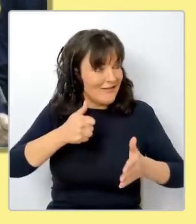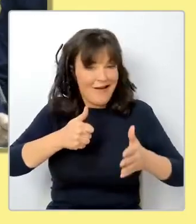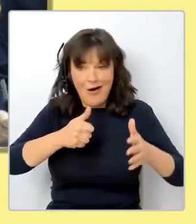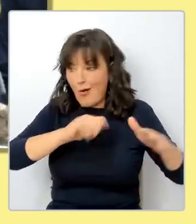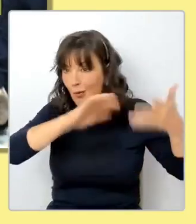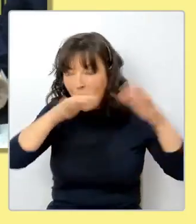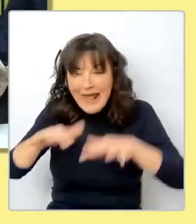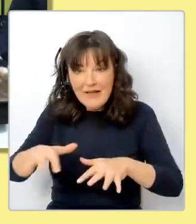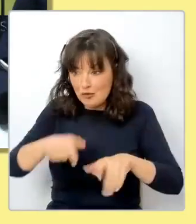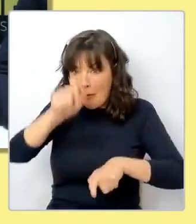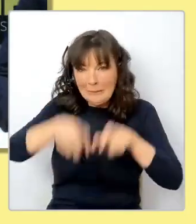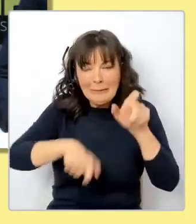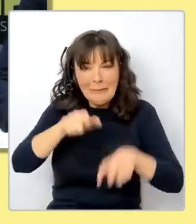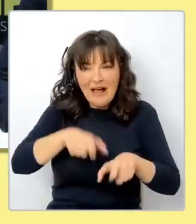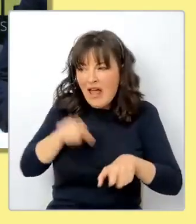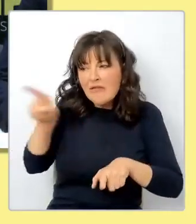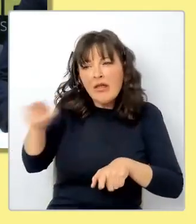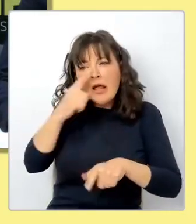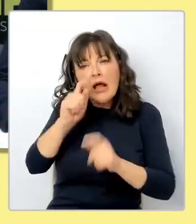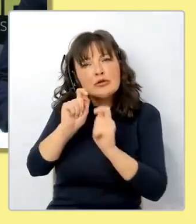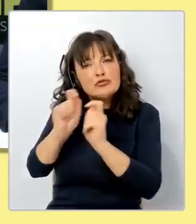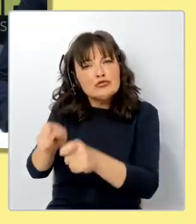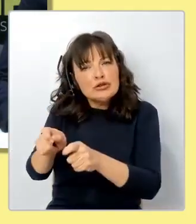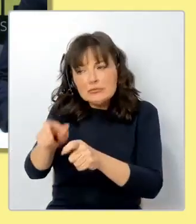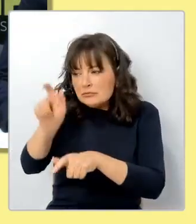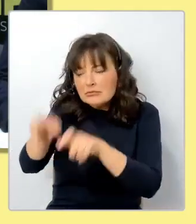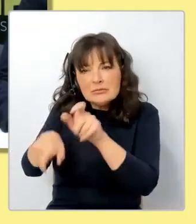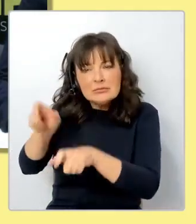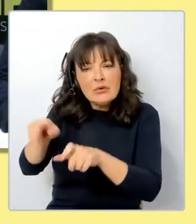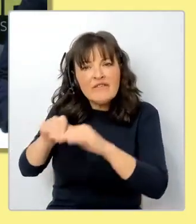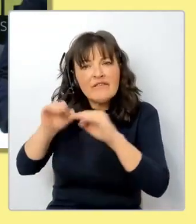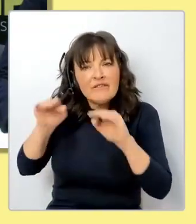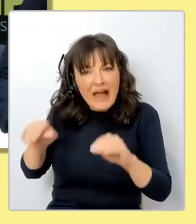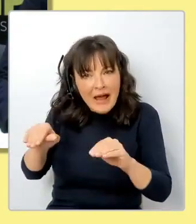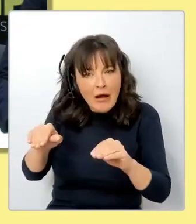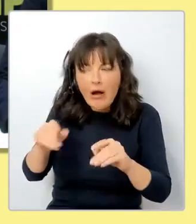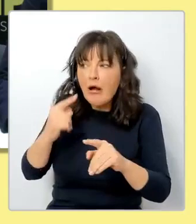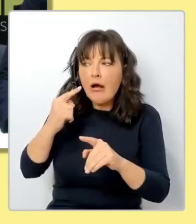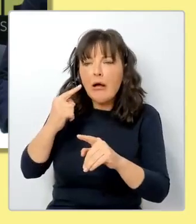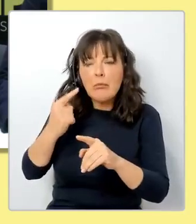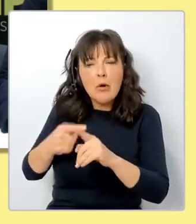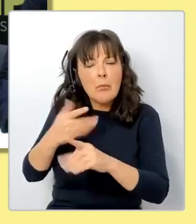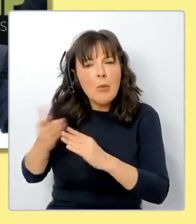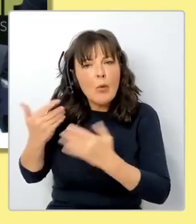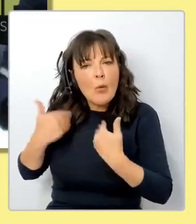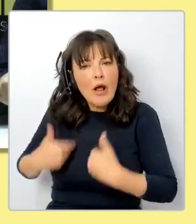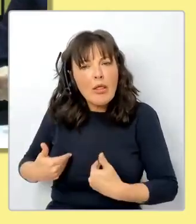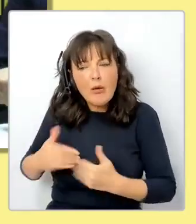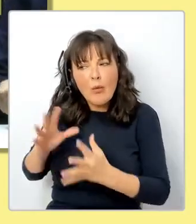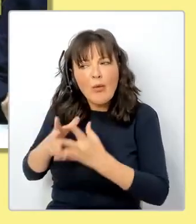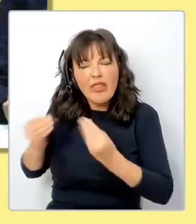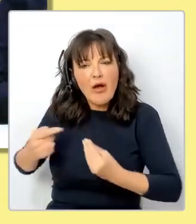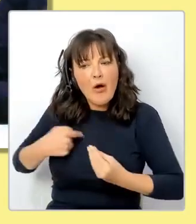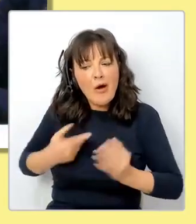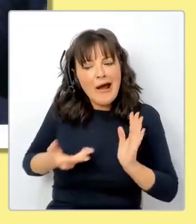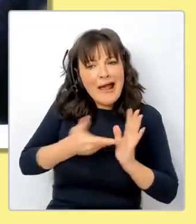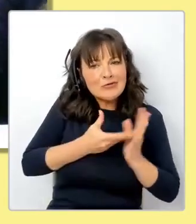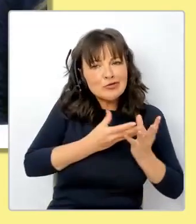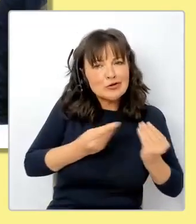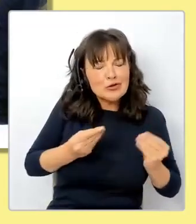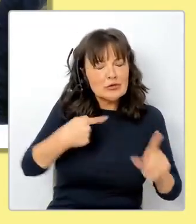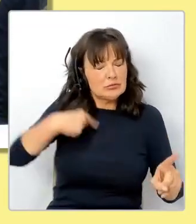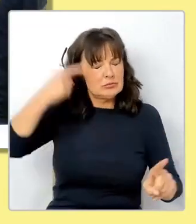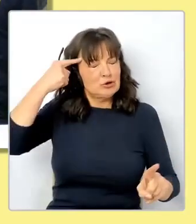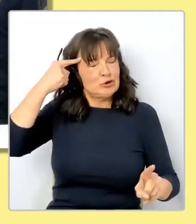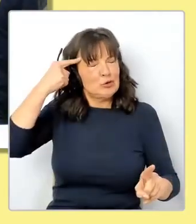can be fairer and wealthier without all the resources we have, then it kind of figures the problem might be